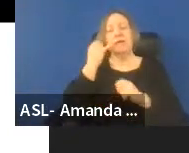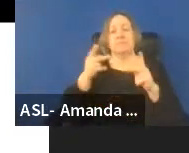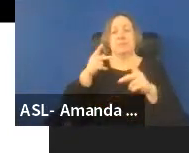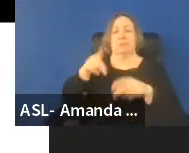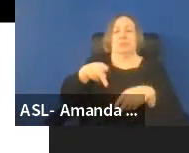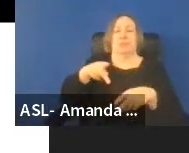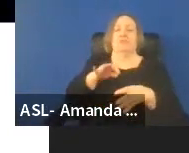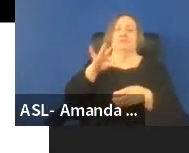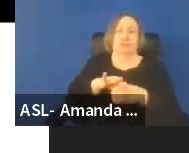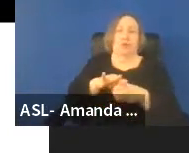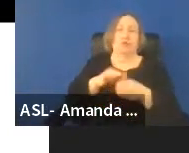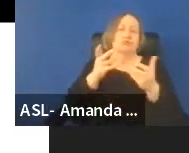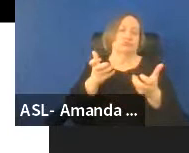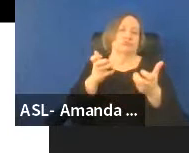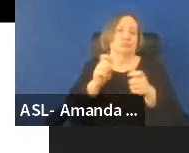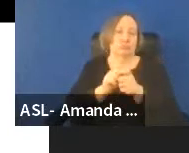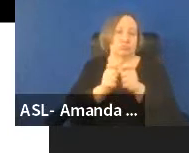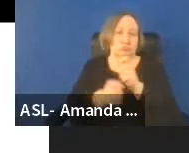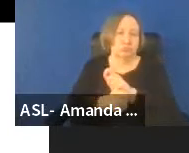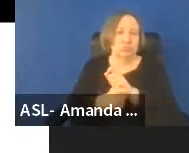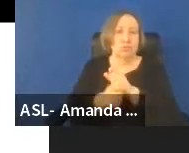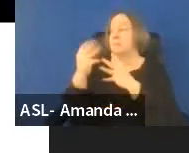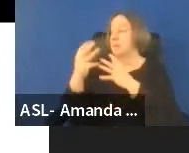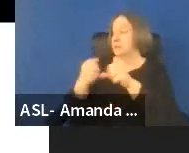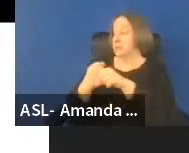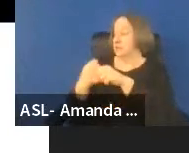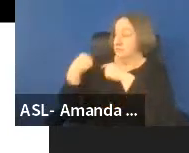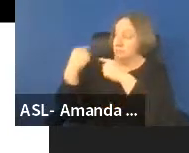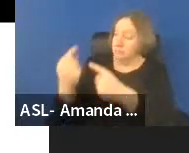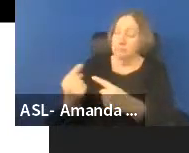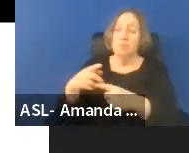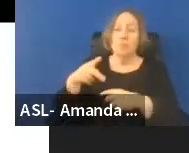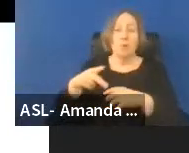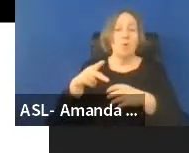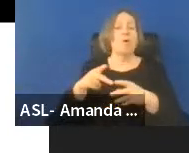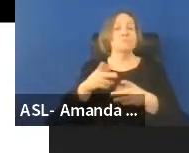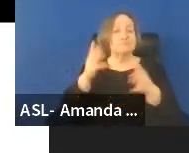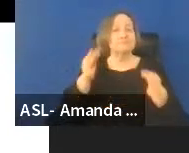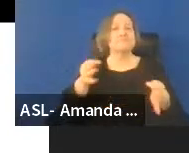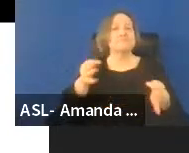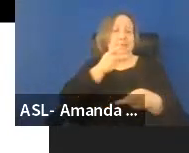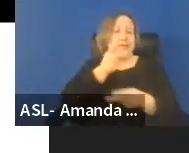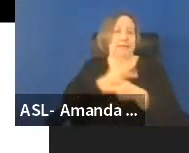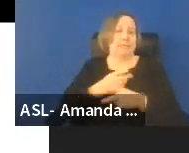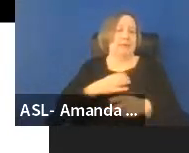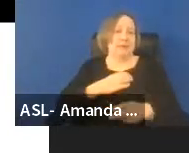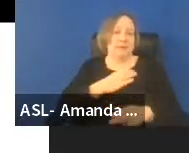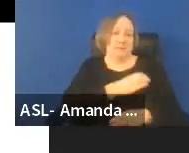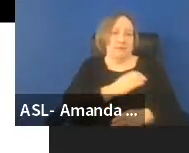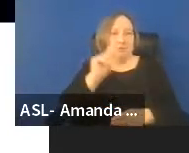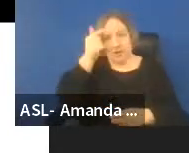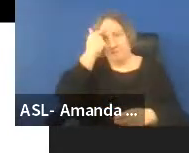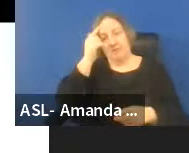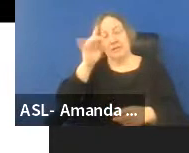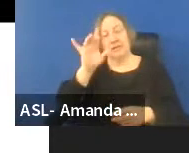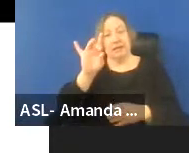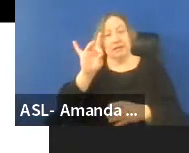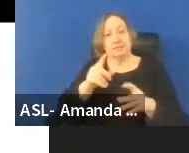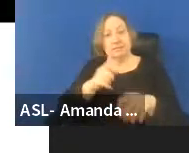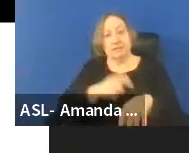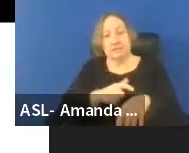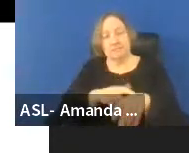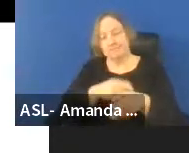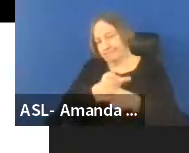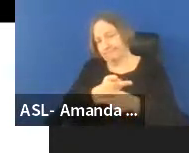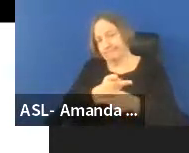vote to change it. Over the years, Portlanders have voted to keep the commission form of government 8 times.